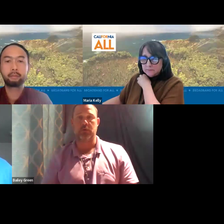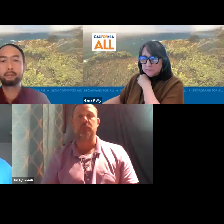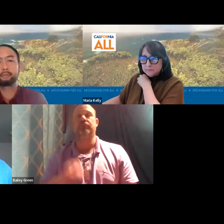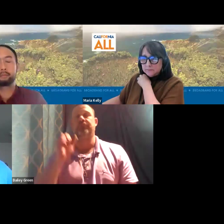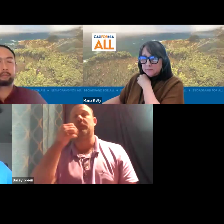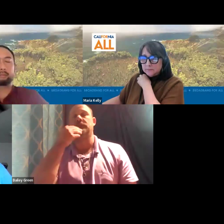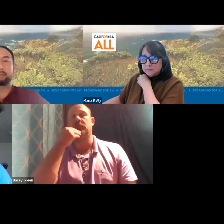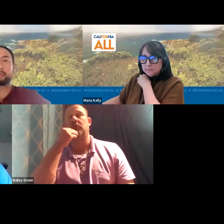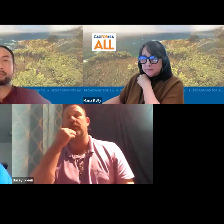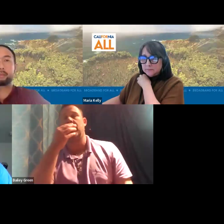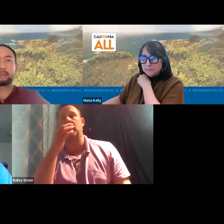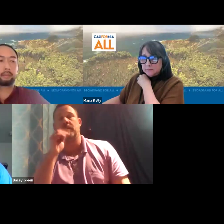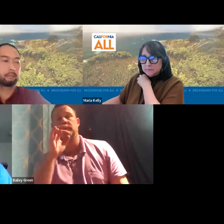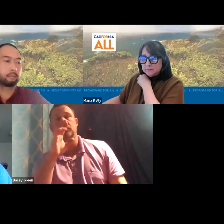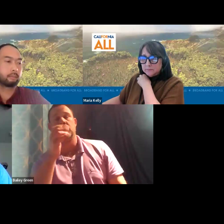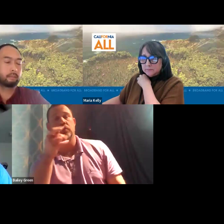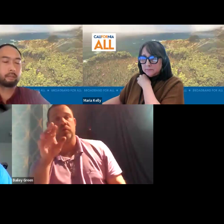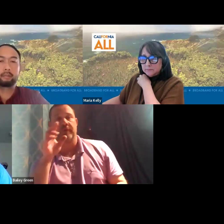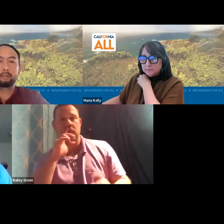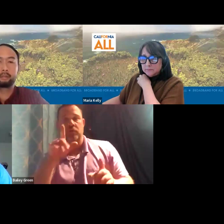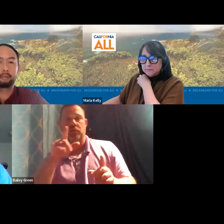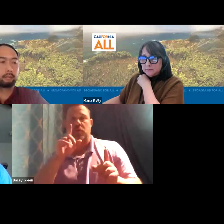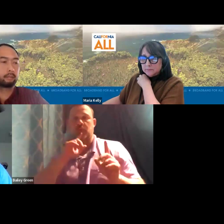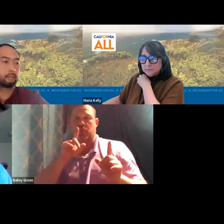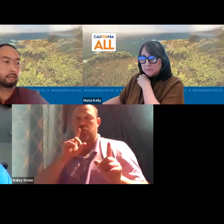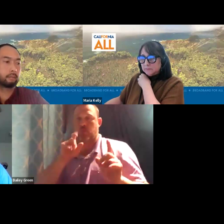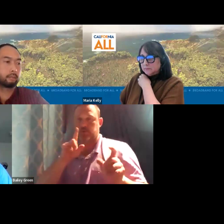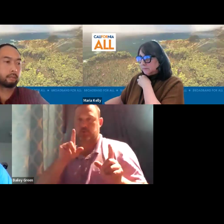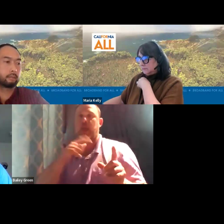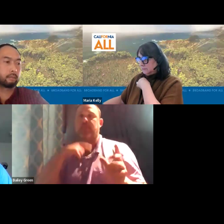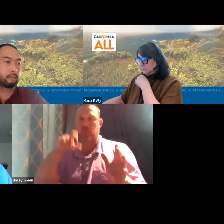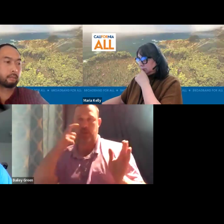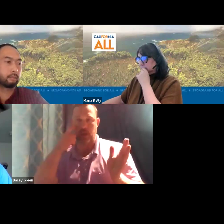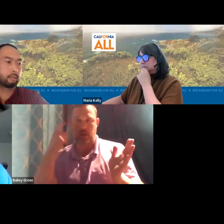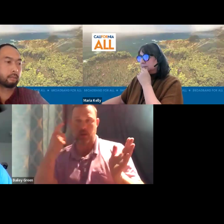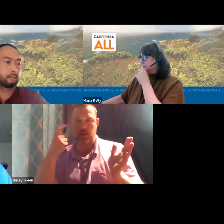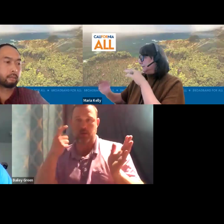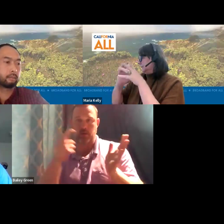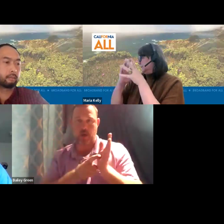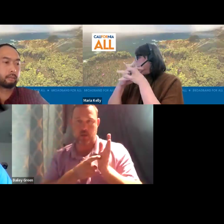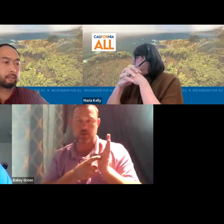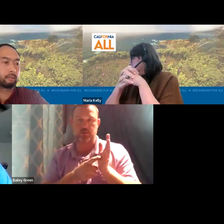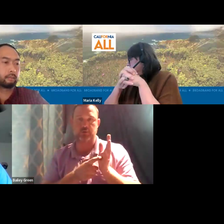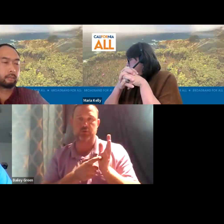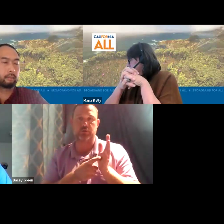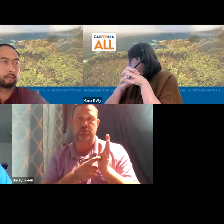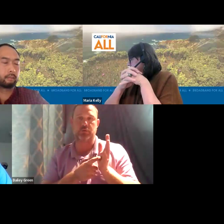Yeah, thank you, Mr. Cooper, for your answer. I think we acknowledge the